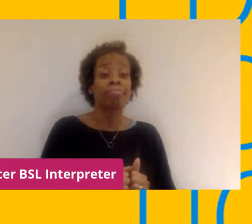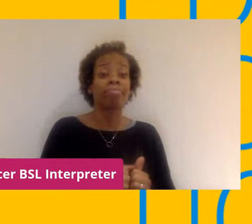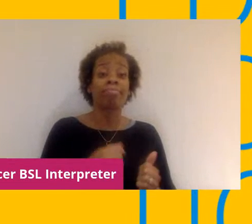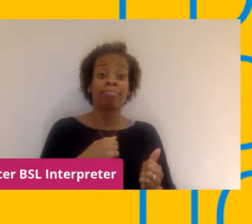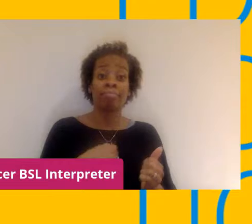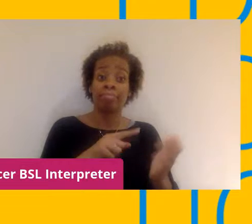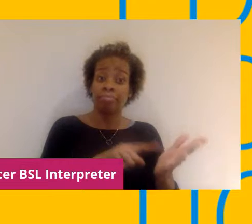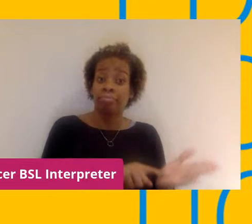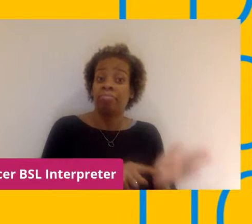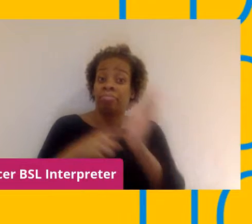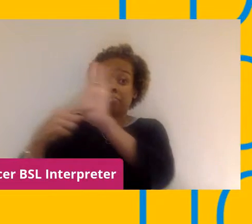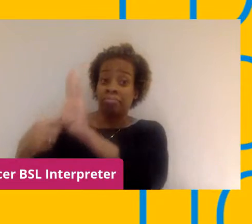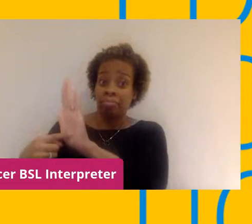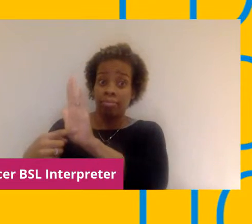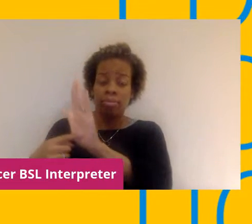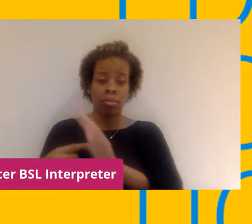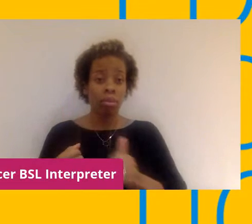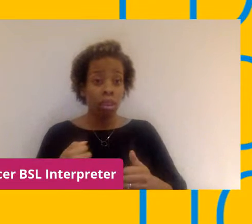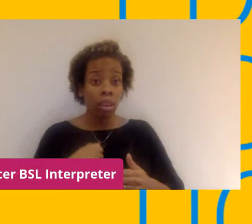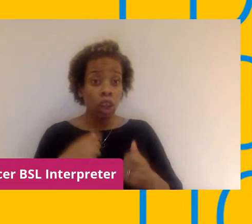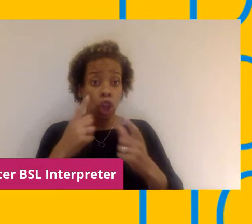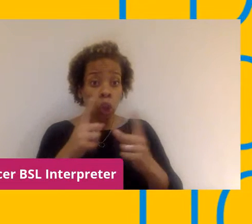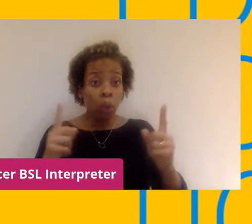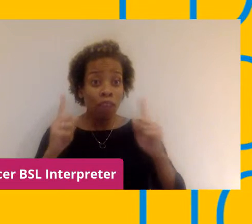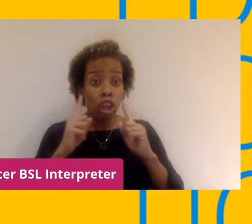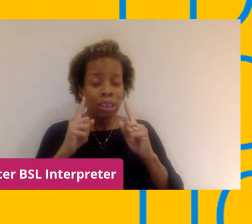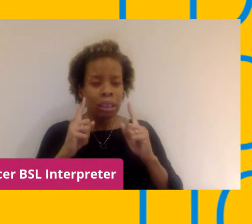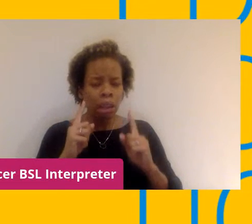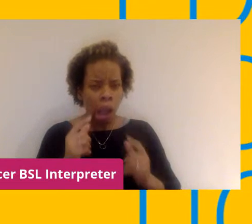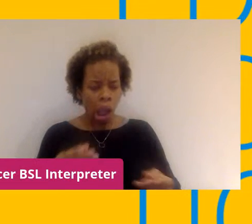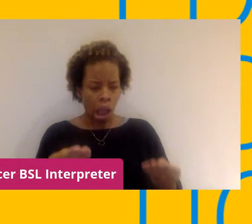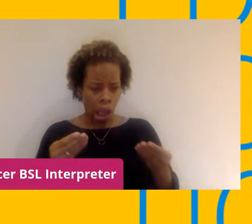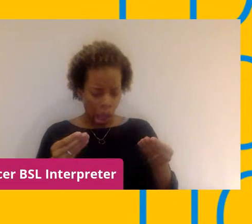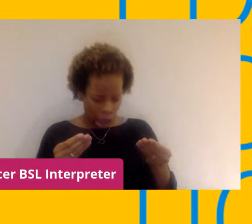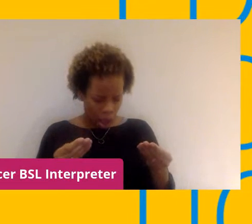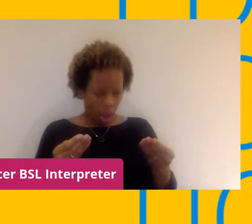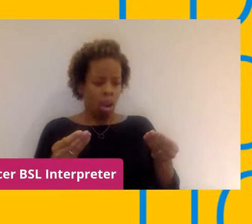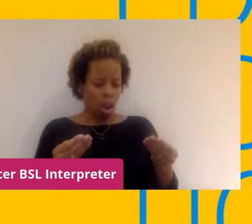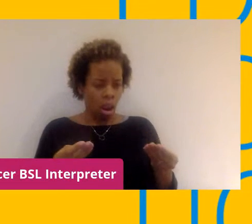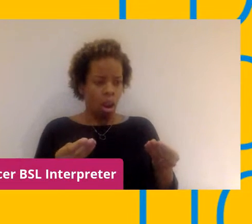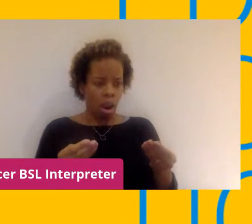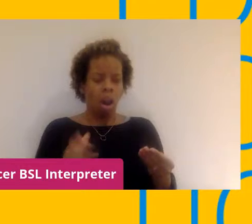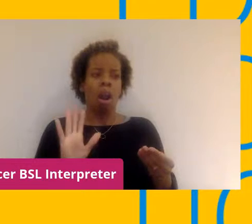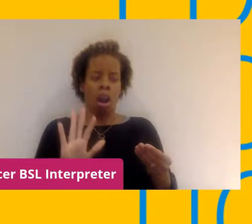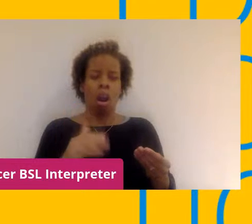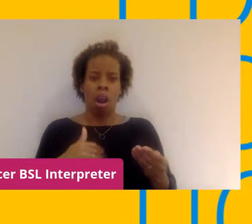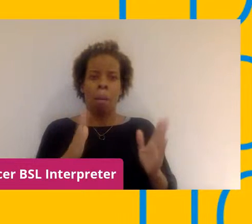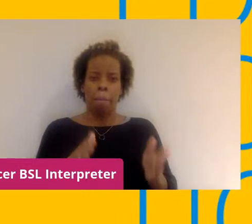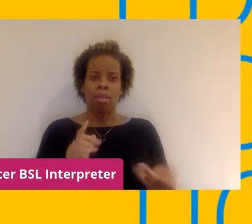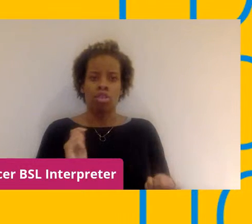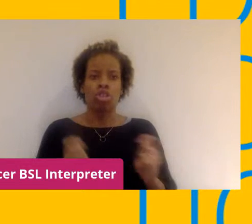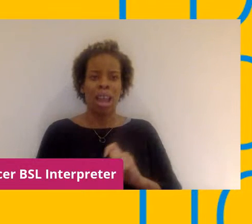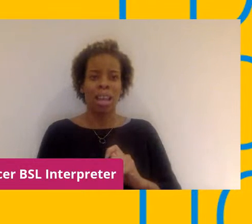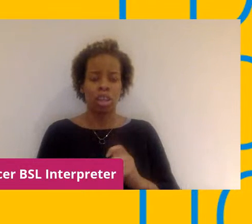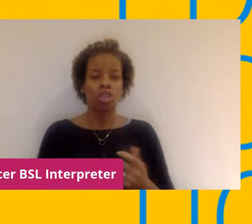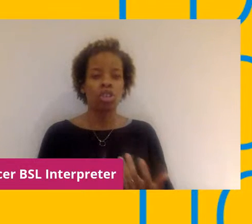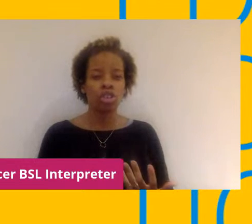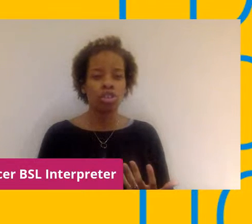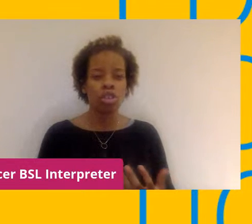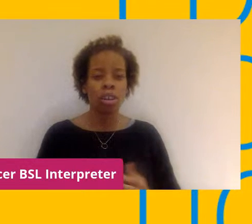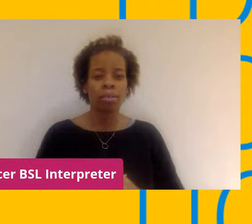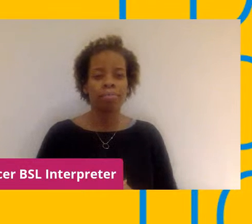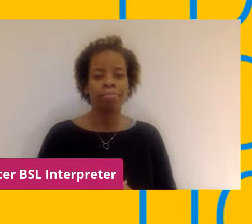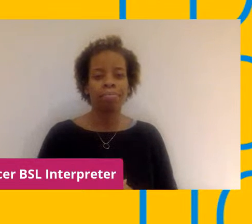noticeable change in practice, I think, from the university. And so we were able quite early on in